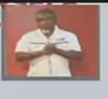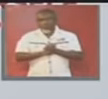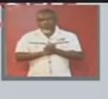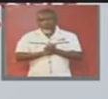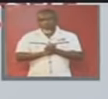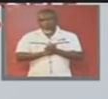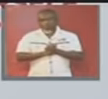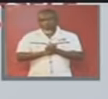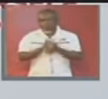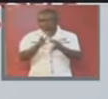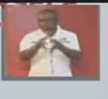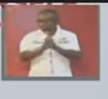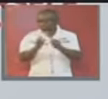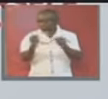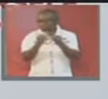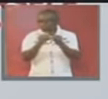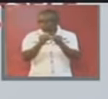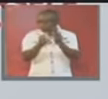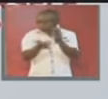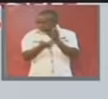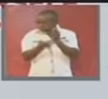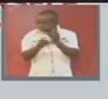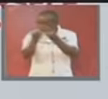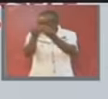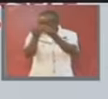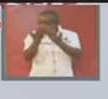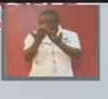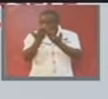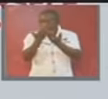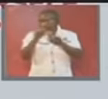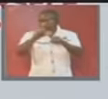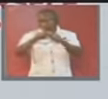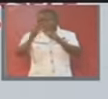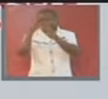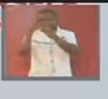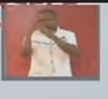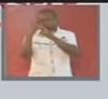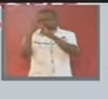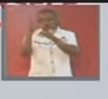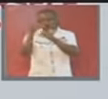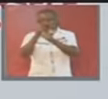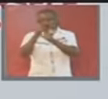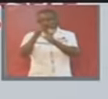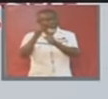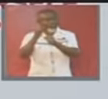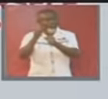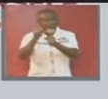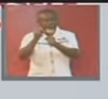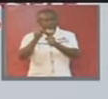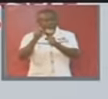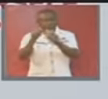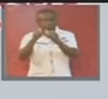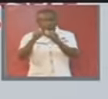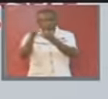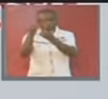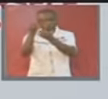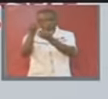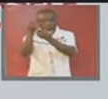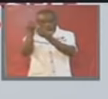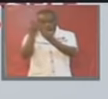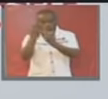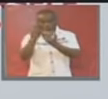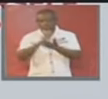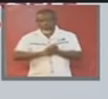details for. So we hope to receive those. Once the Pfizer vaccine passes all